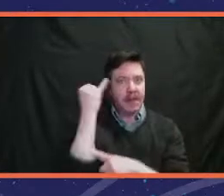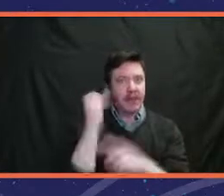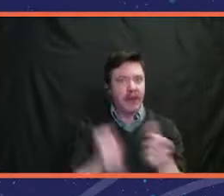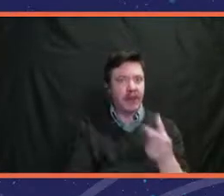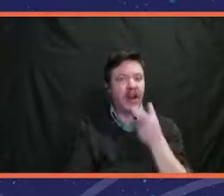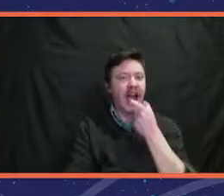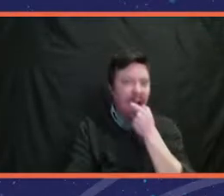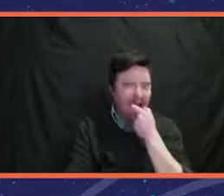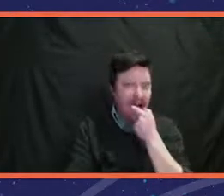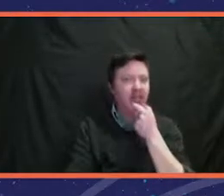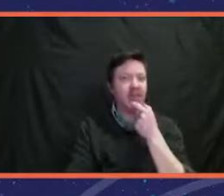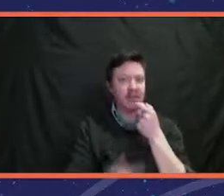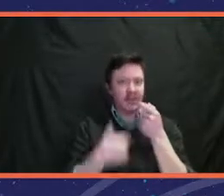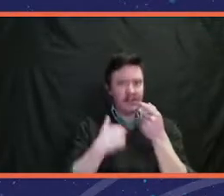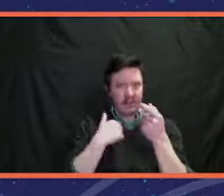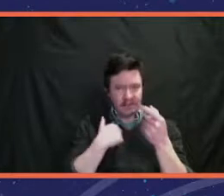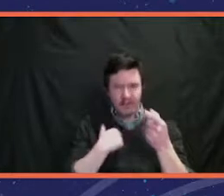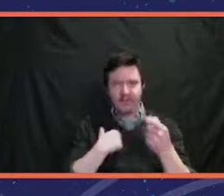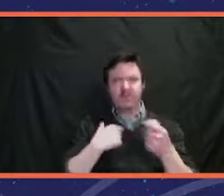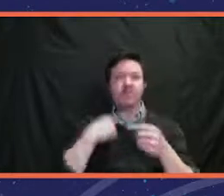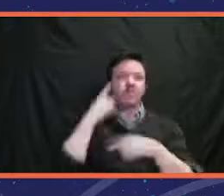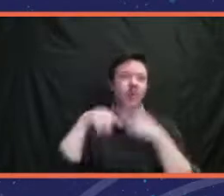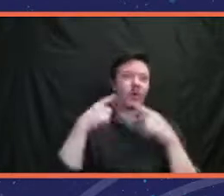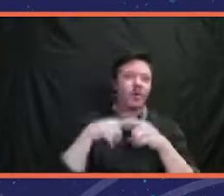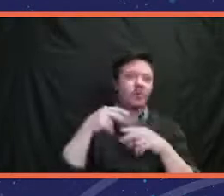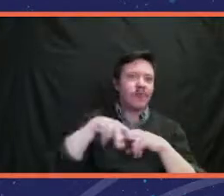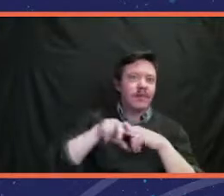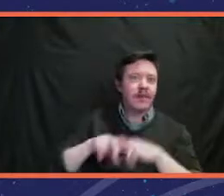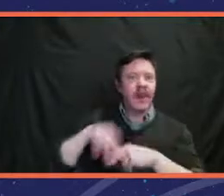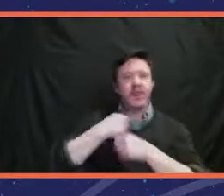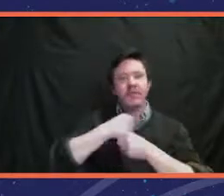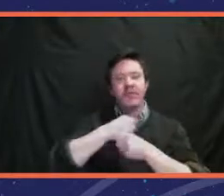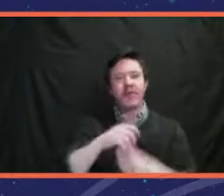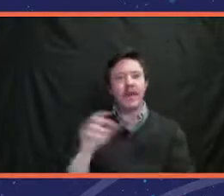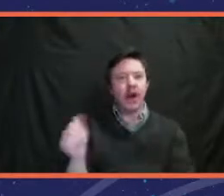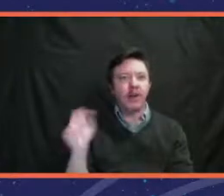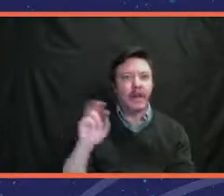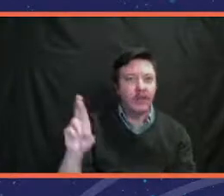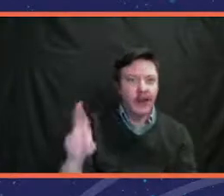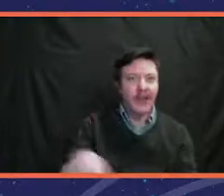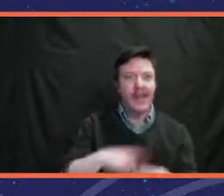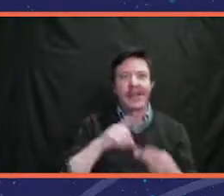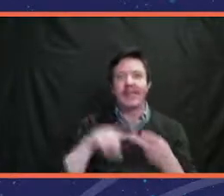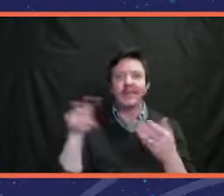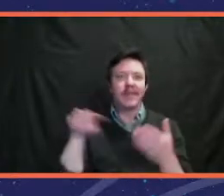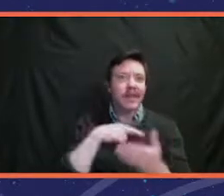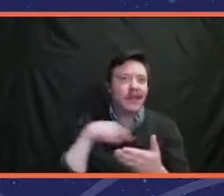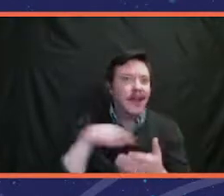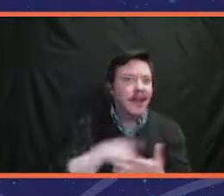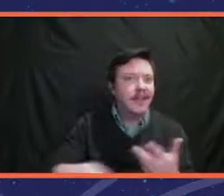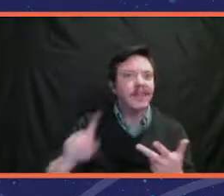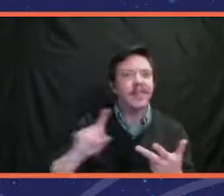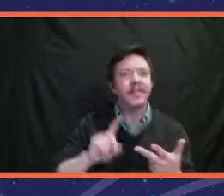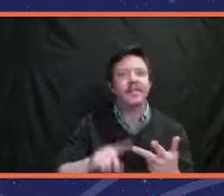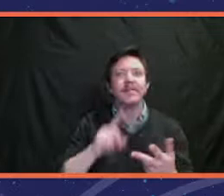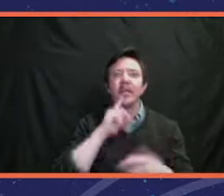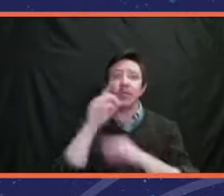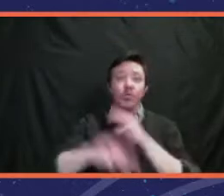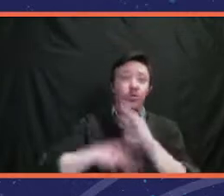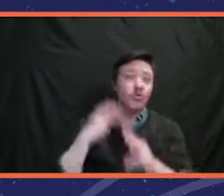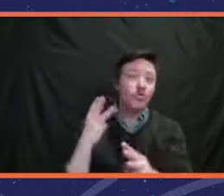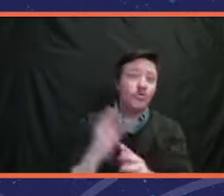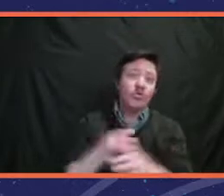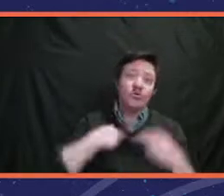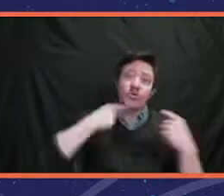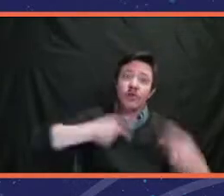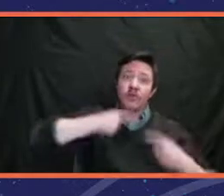the dances that I make, the augmented realities that I'm a part of, the actual realities that I'm a part of, the social justice work that I'm a